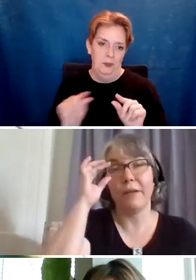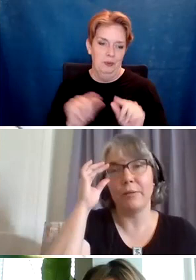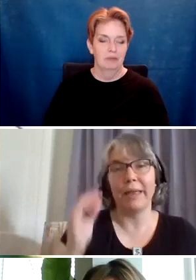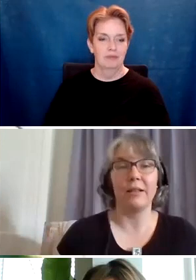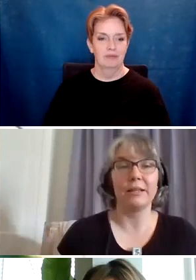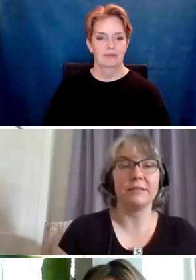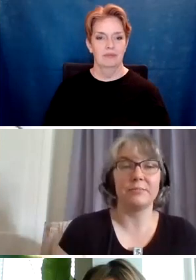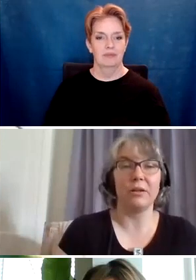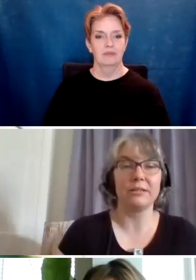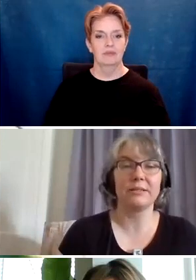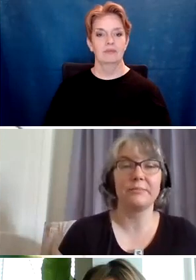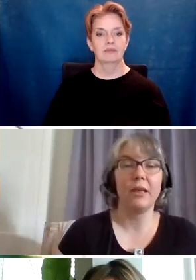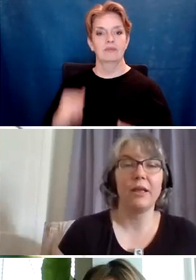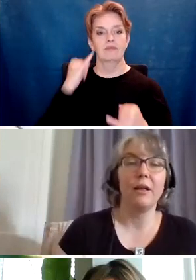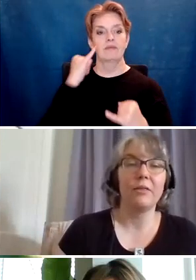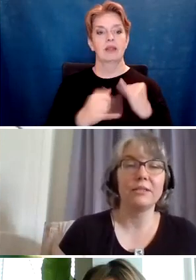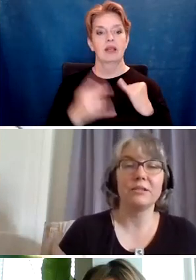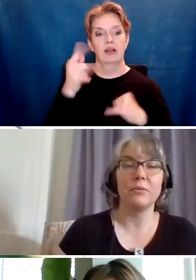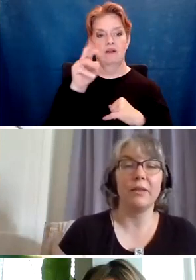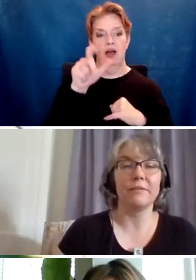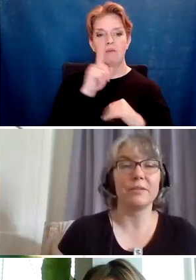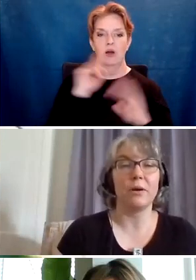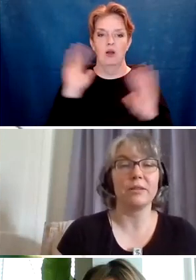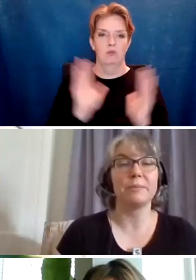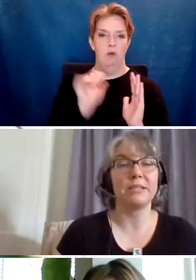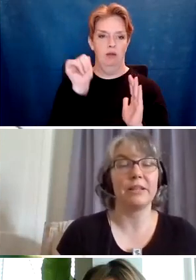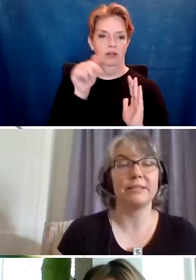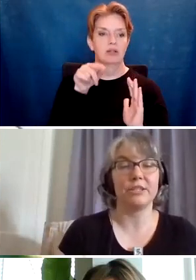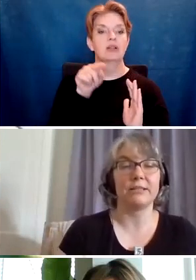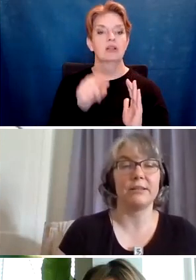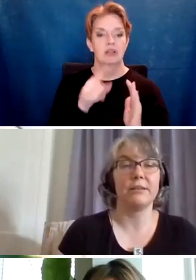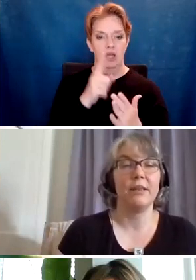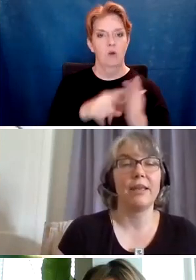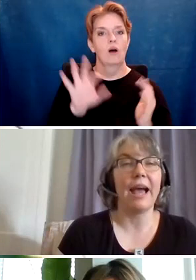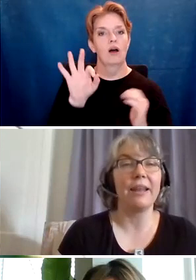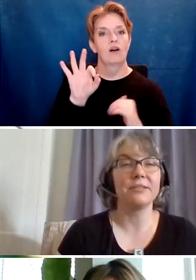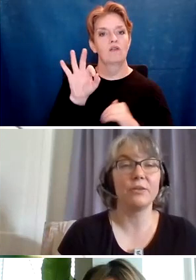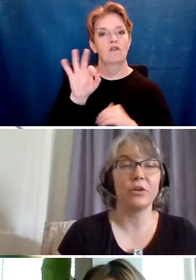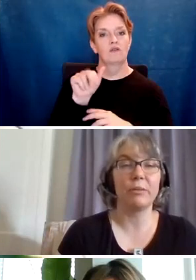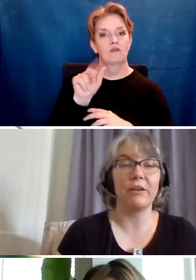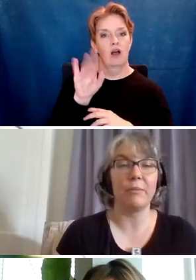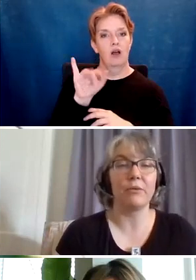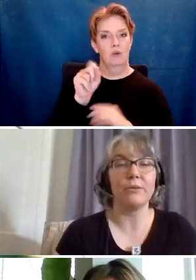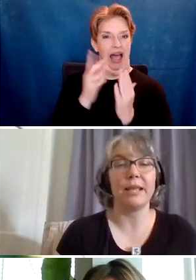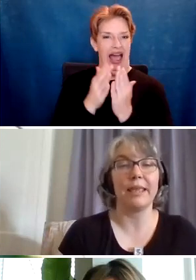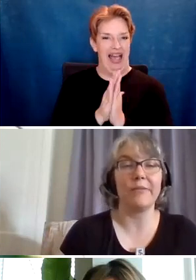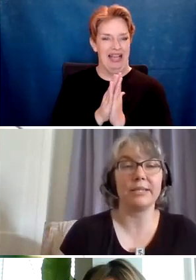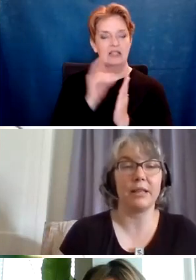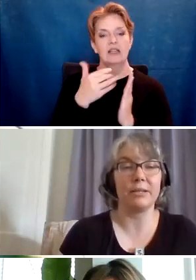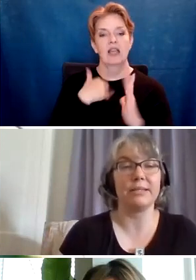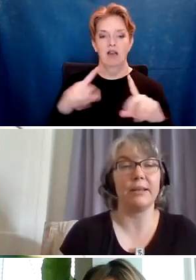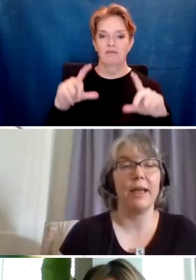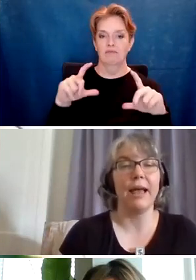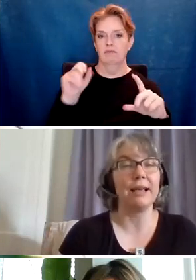The final panel is the smallest. This is the one that Francois specifically suggested. He had a souvenir plate of Melrose and gave it